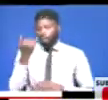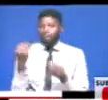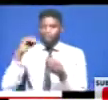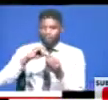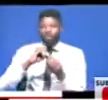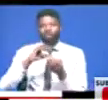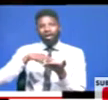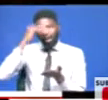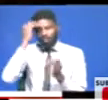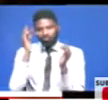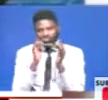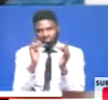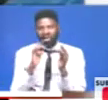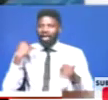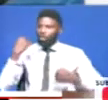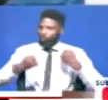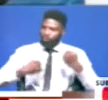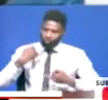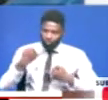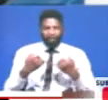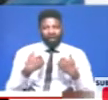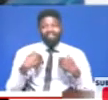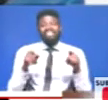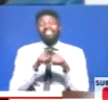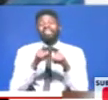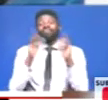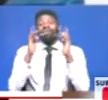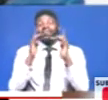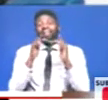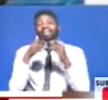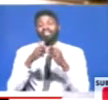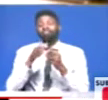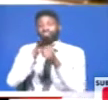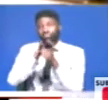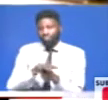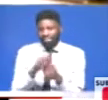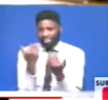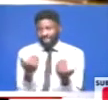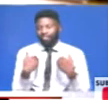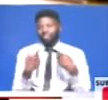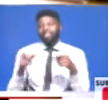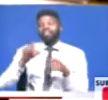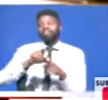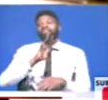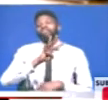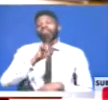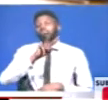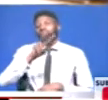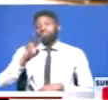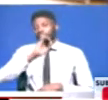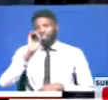connection data shows that online sexual abuse of children has increased by 422 percent over the last 15